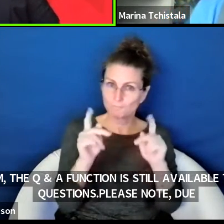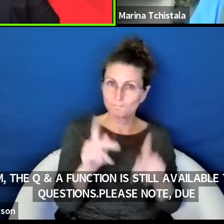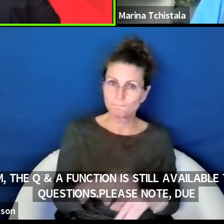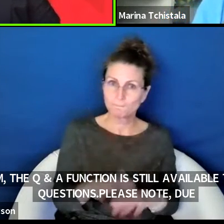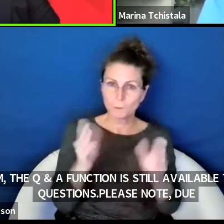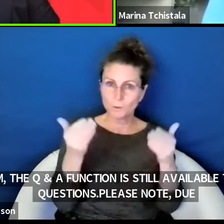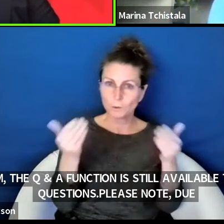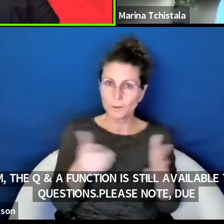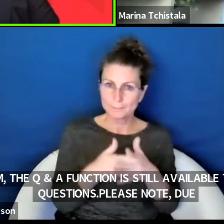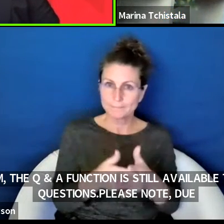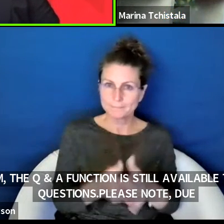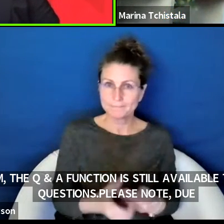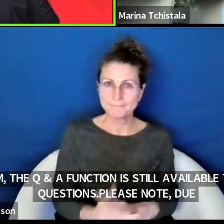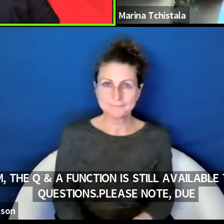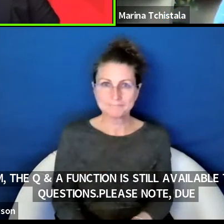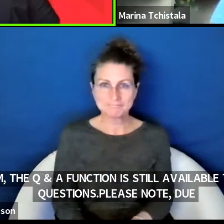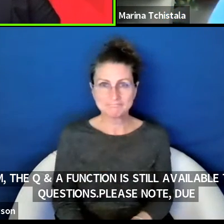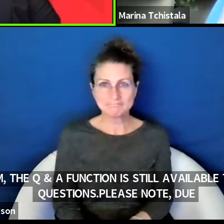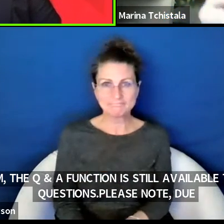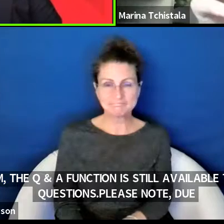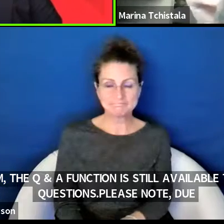begin.